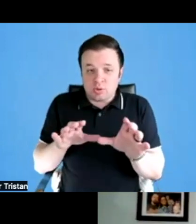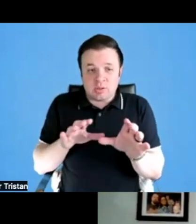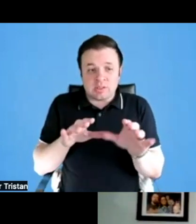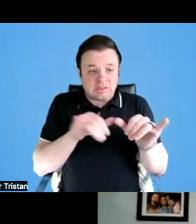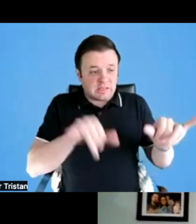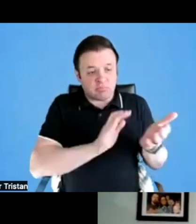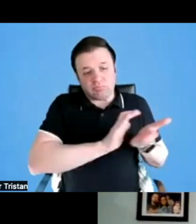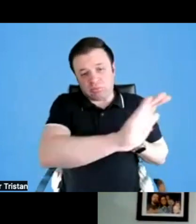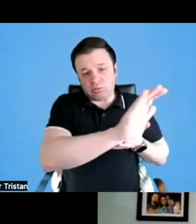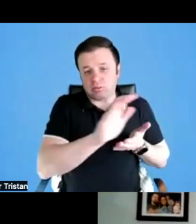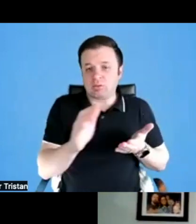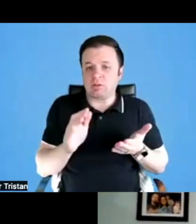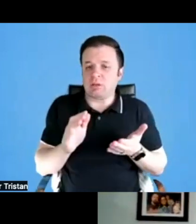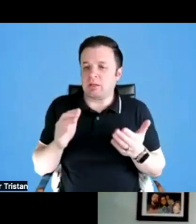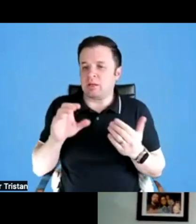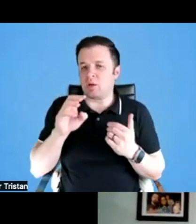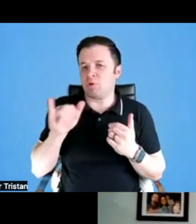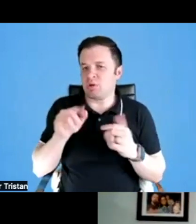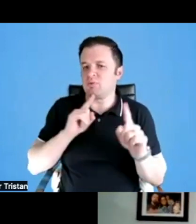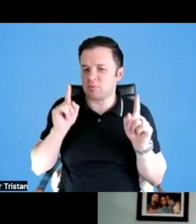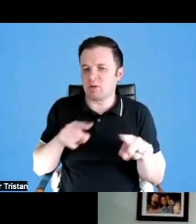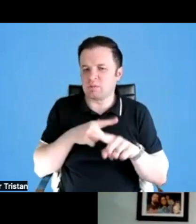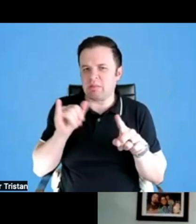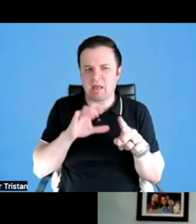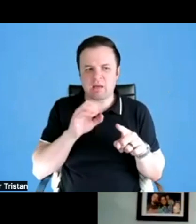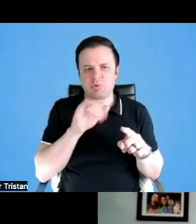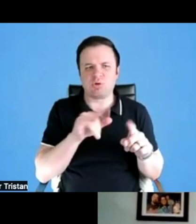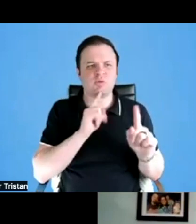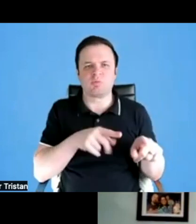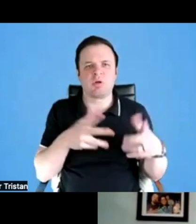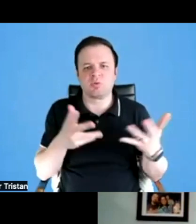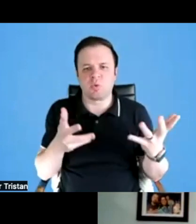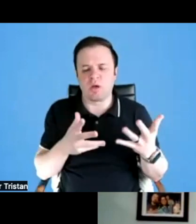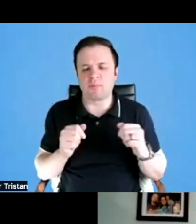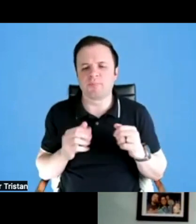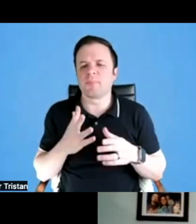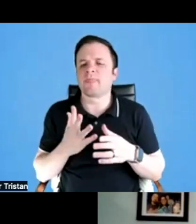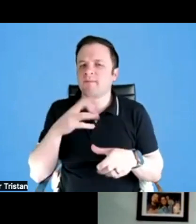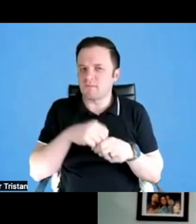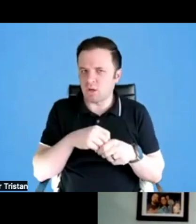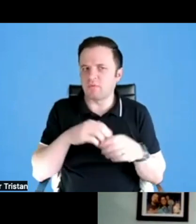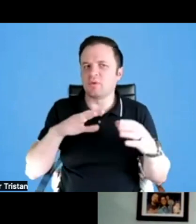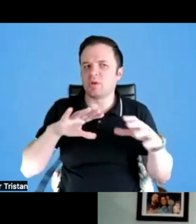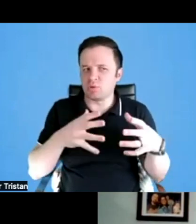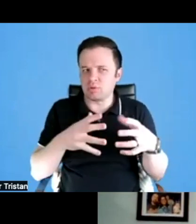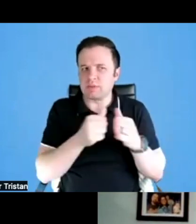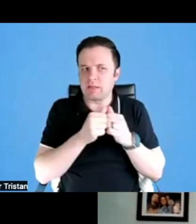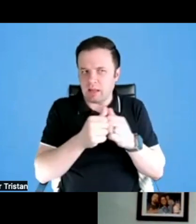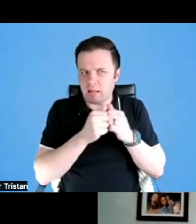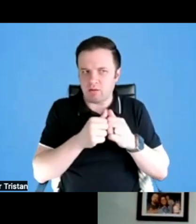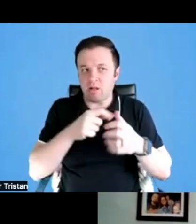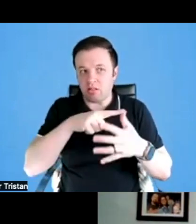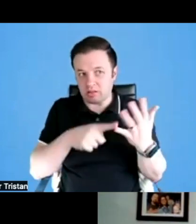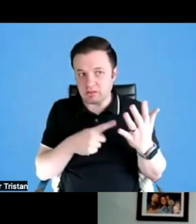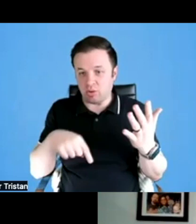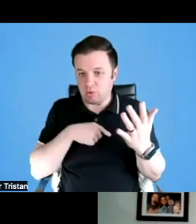and having a community response, but we haven't said, what is that community response? And it's part of the community being together to say, these are all the things that we as